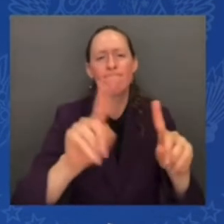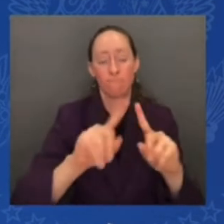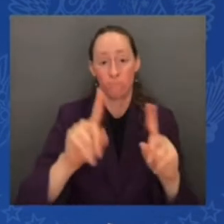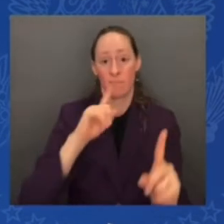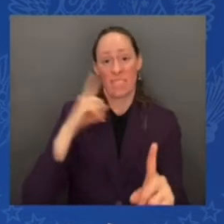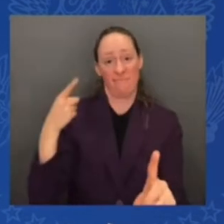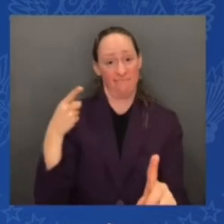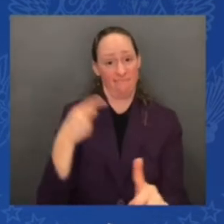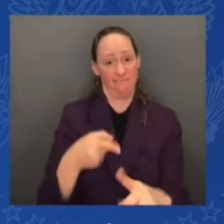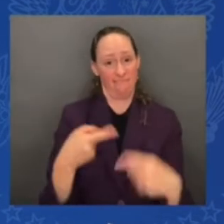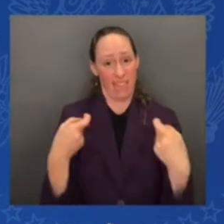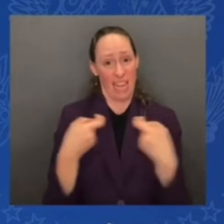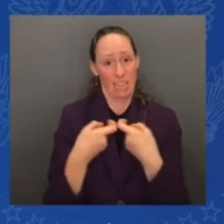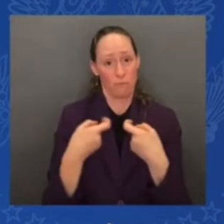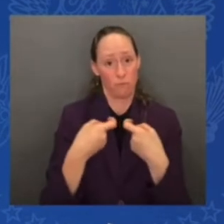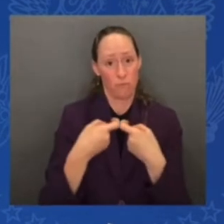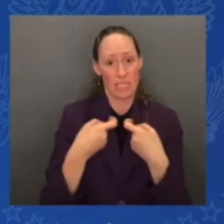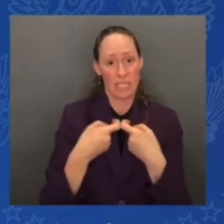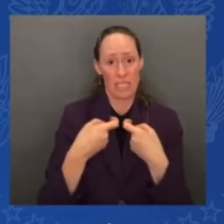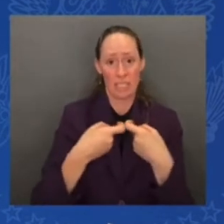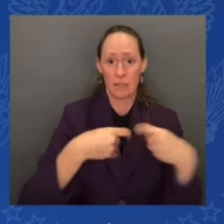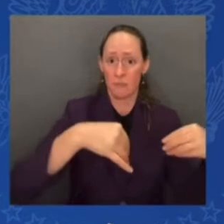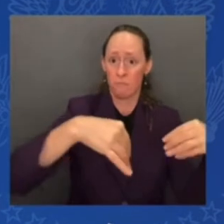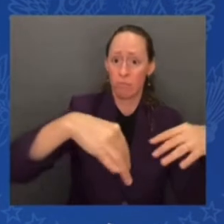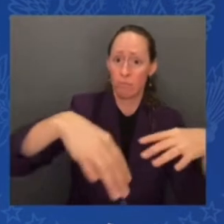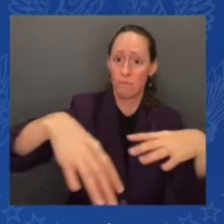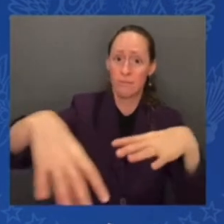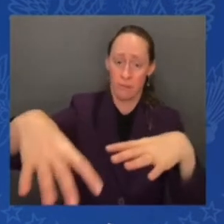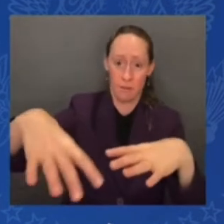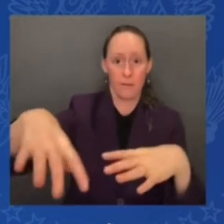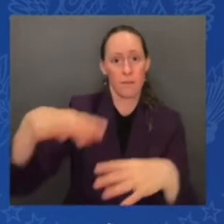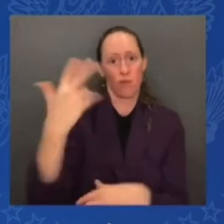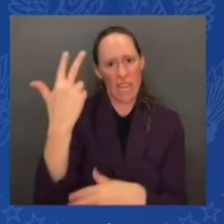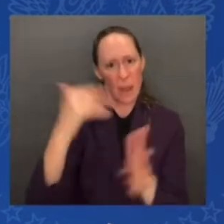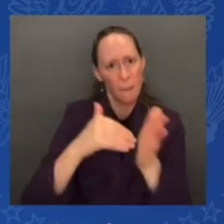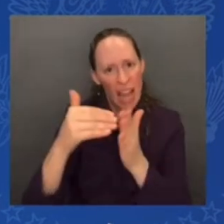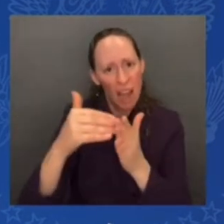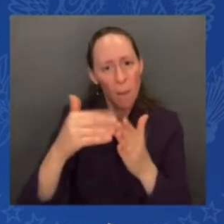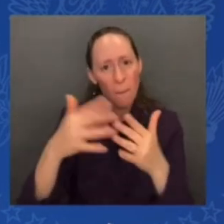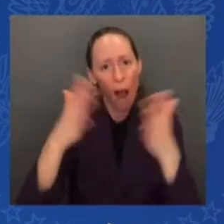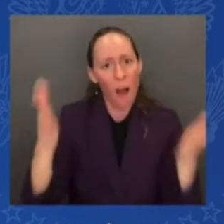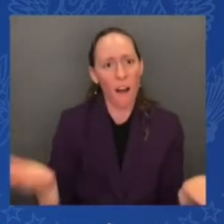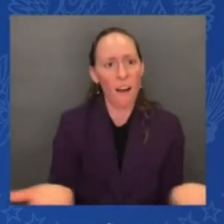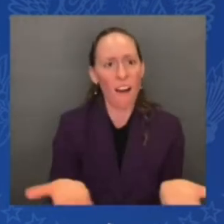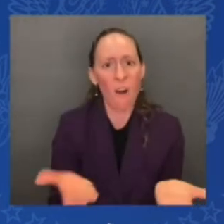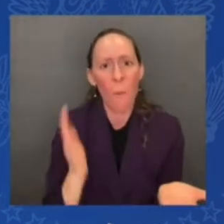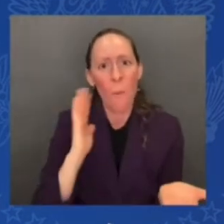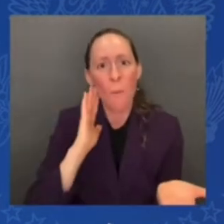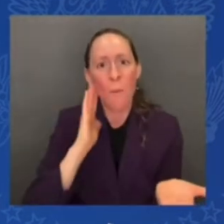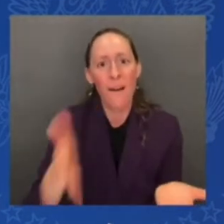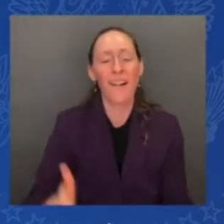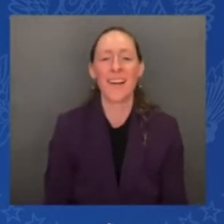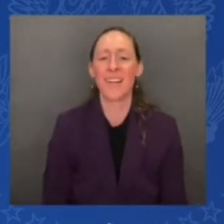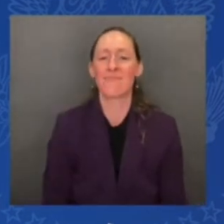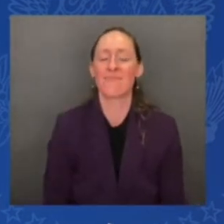And reducing the pressure of the climate change. Like I said, Bidenomics is about bringing supply chains back